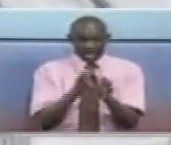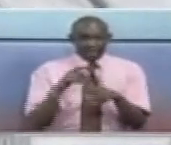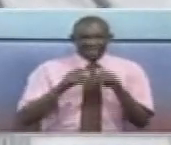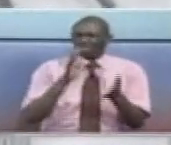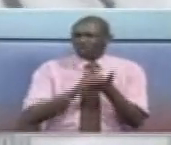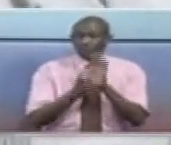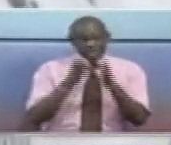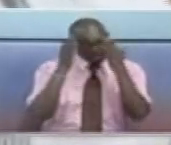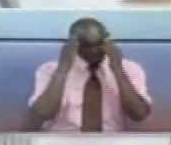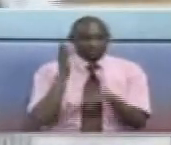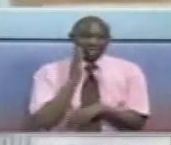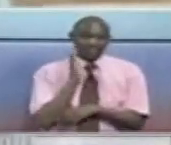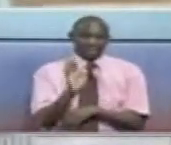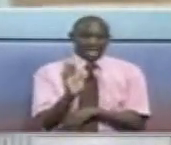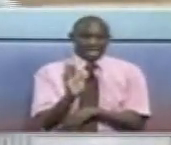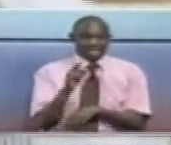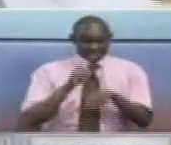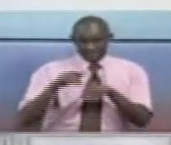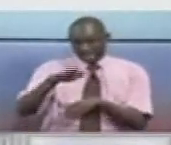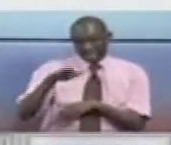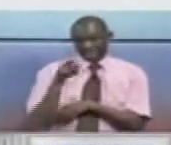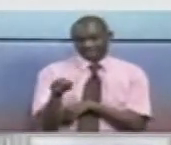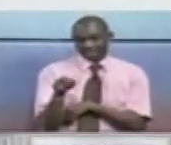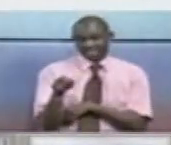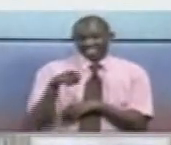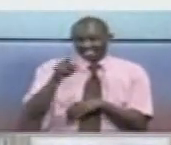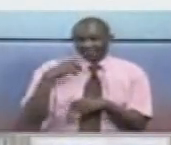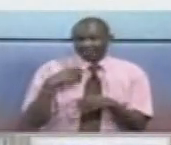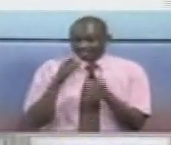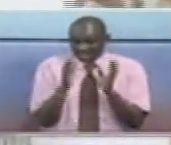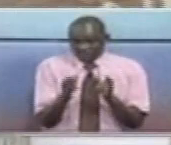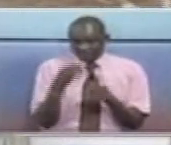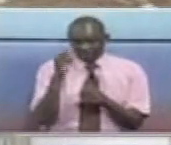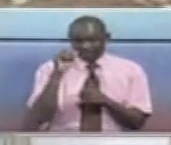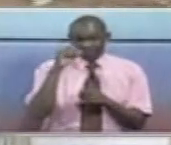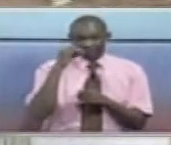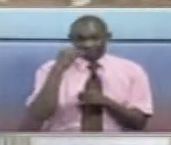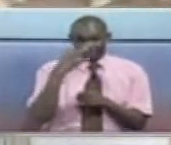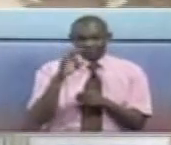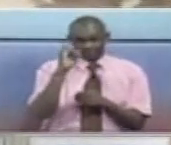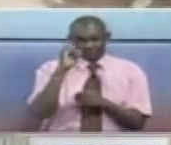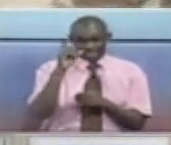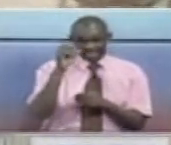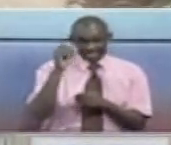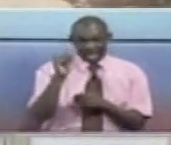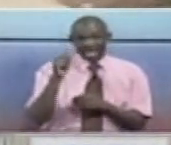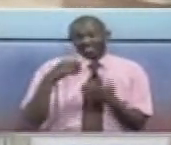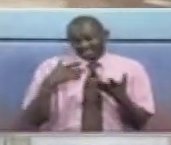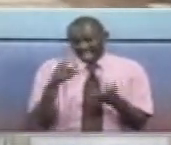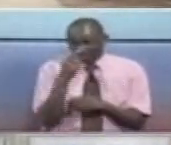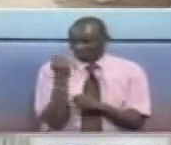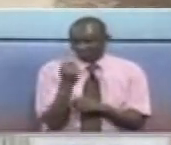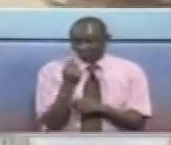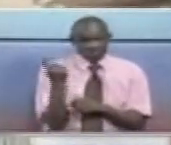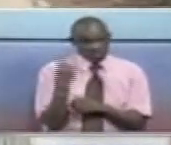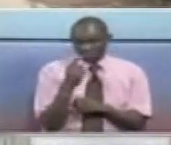seemed to know the mother in that locality. And Frida isn't the only one here who calls the hospital home. There are at least four patients abandoned